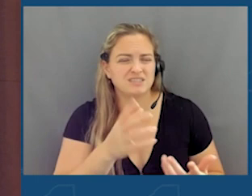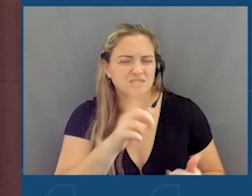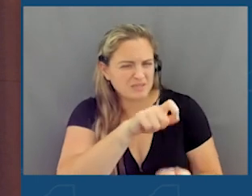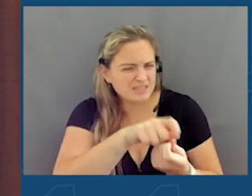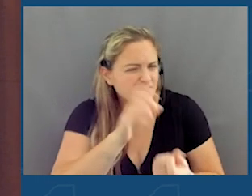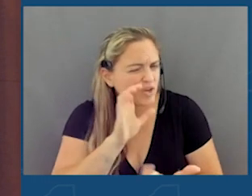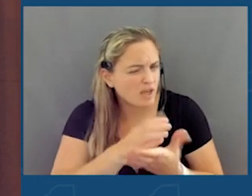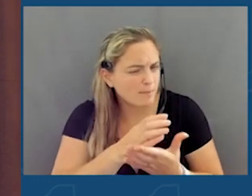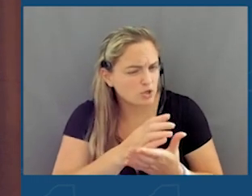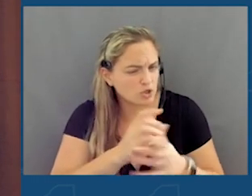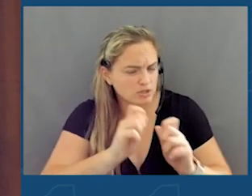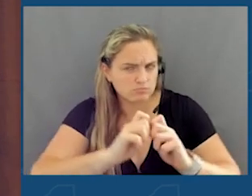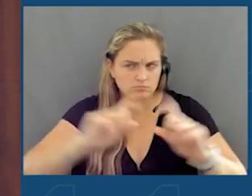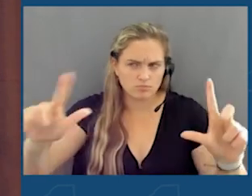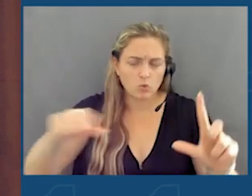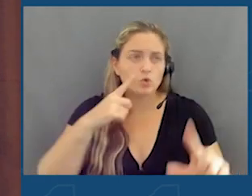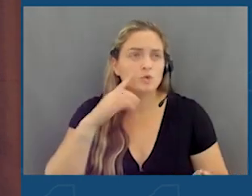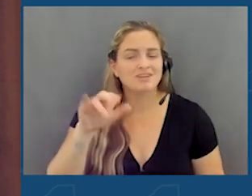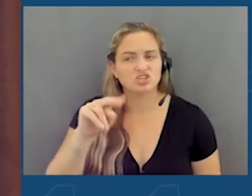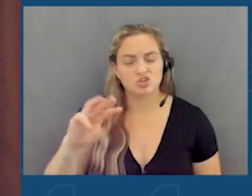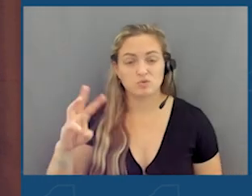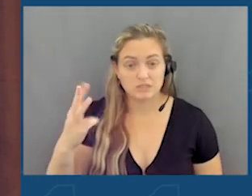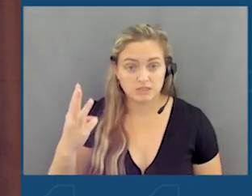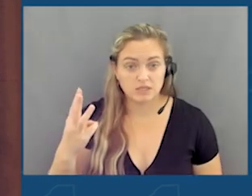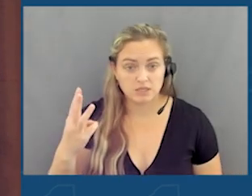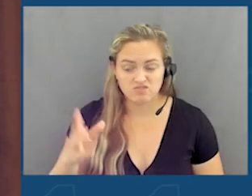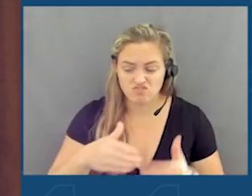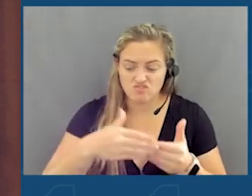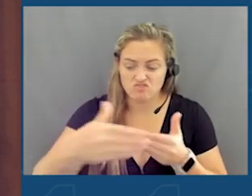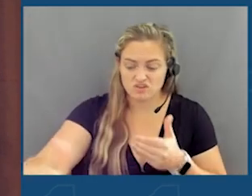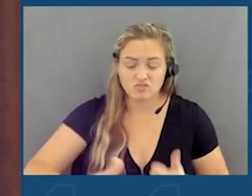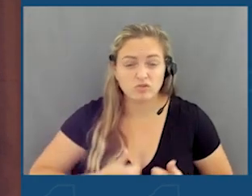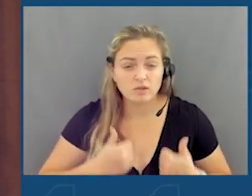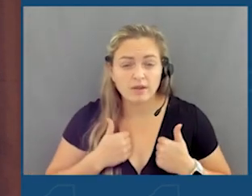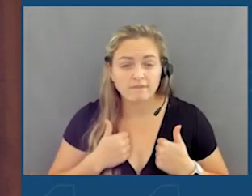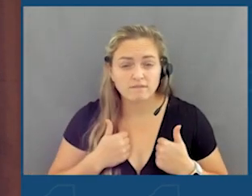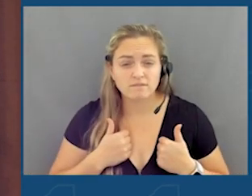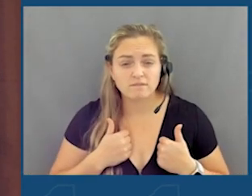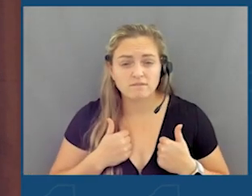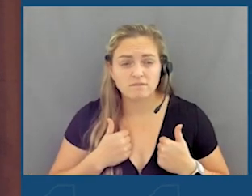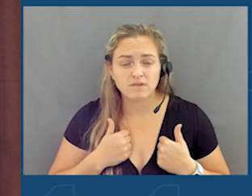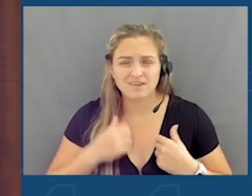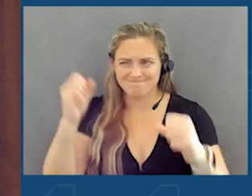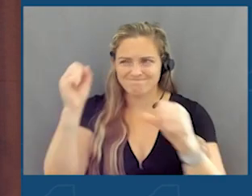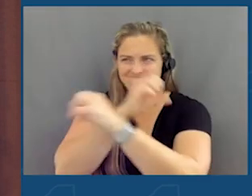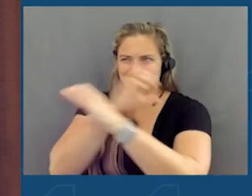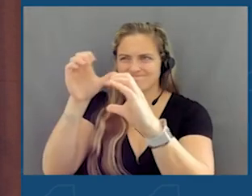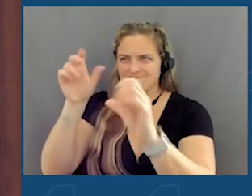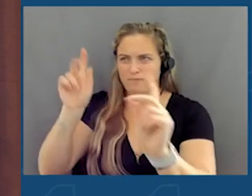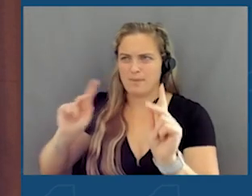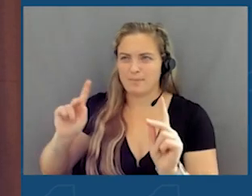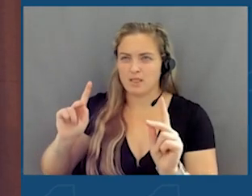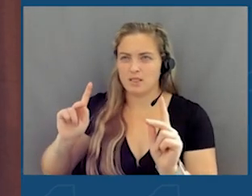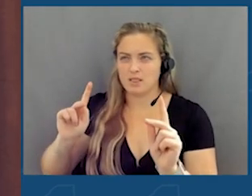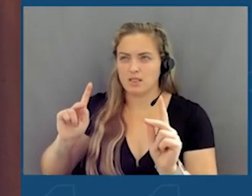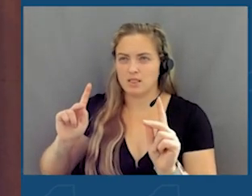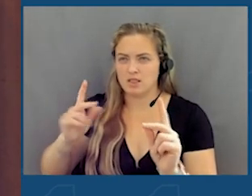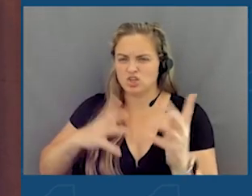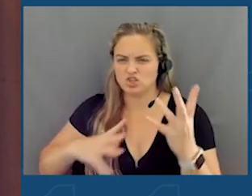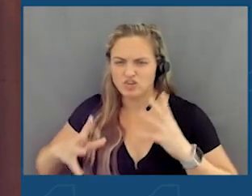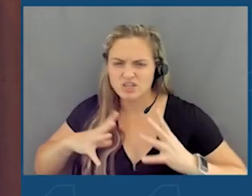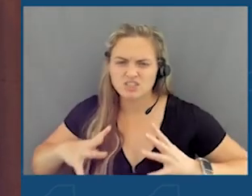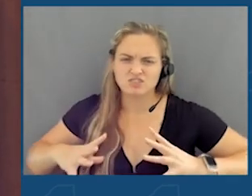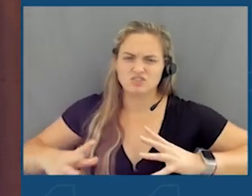arise, right? When you say January 6th for the rest of our lives, the images of people dressed for